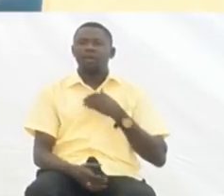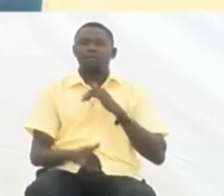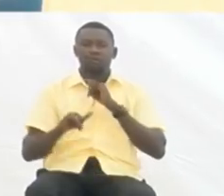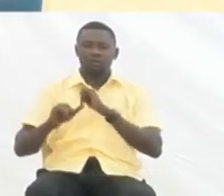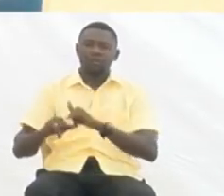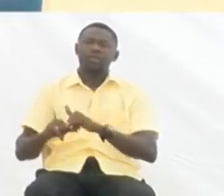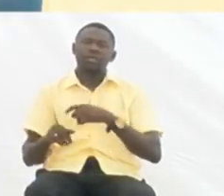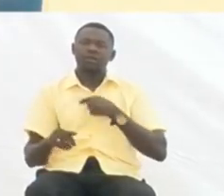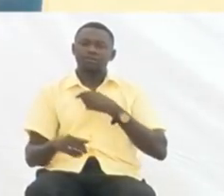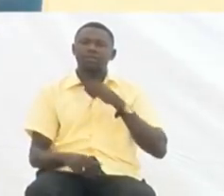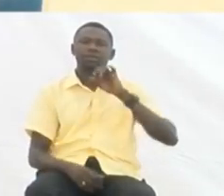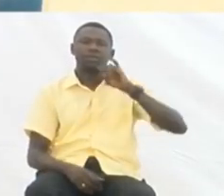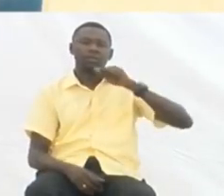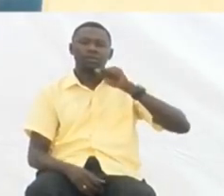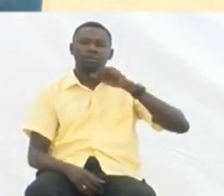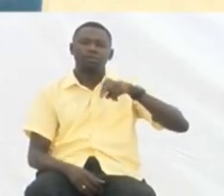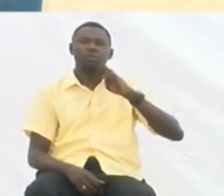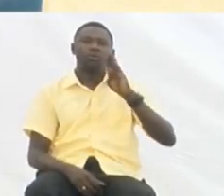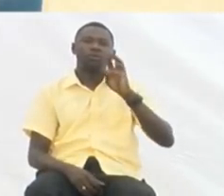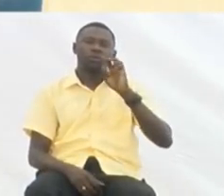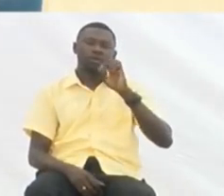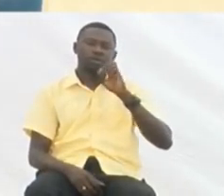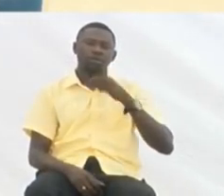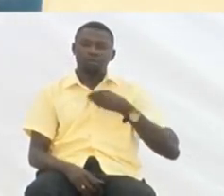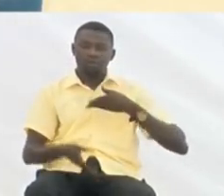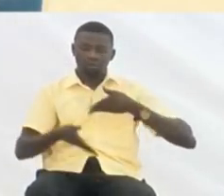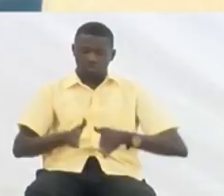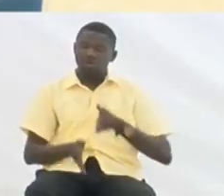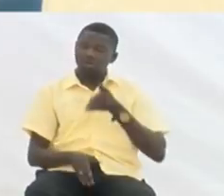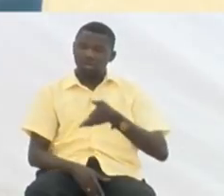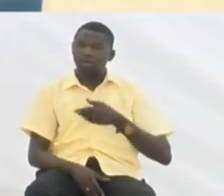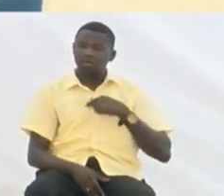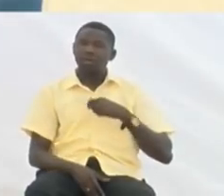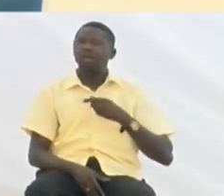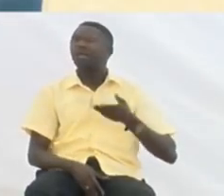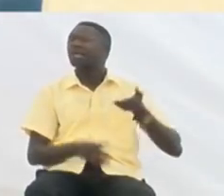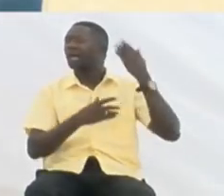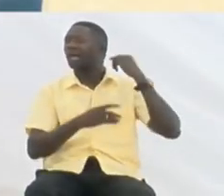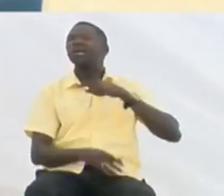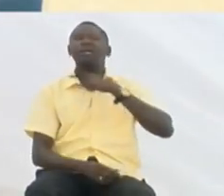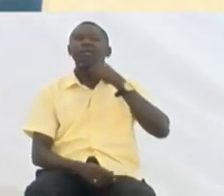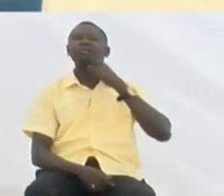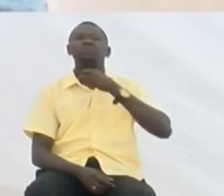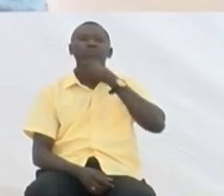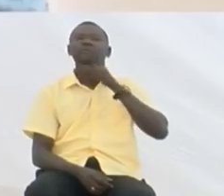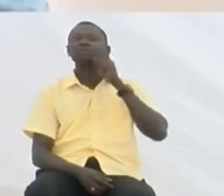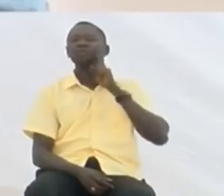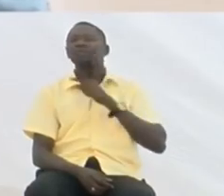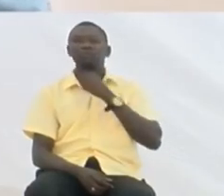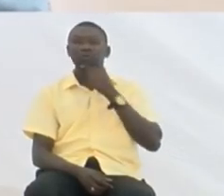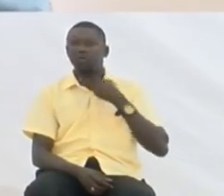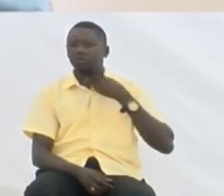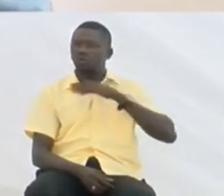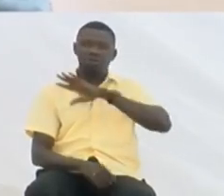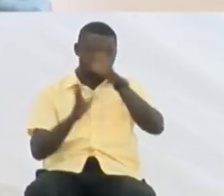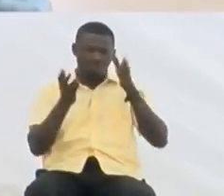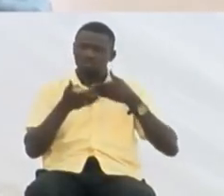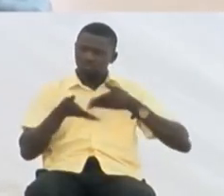resident of Jambur. I was born here and my grandparents were all born here.